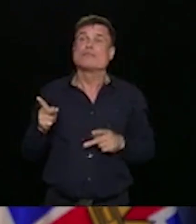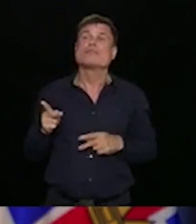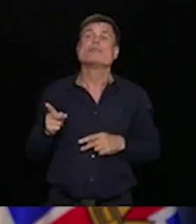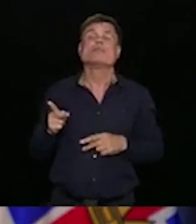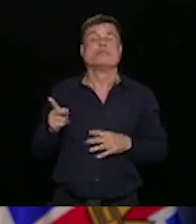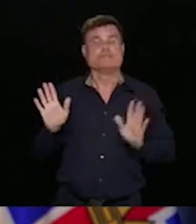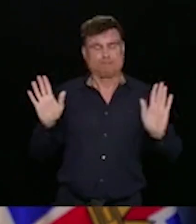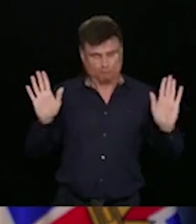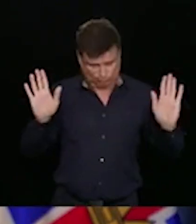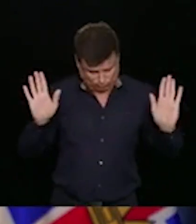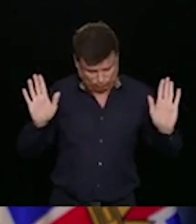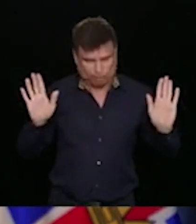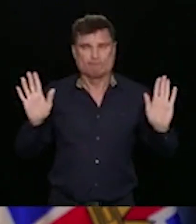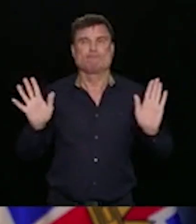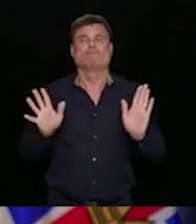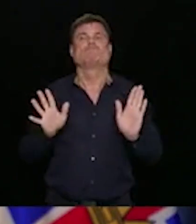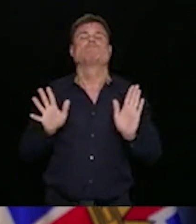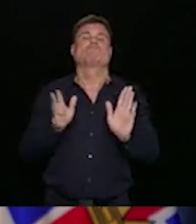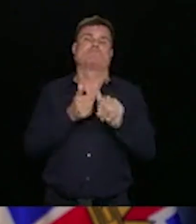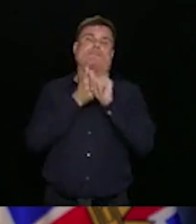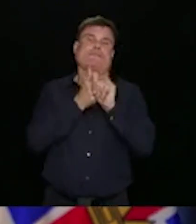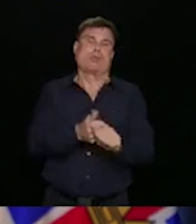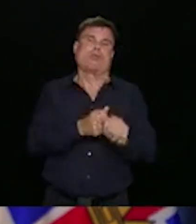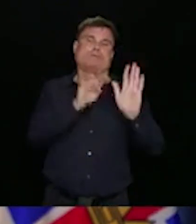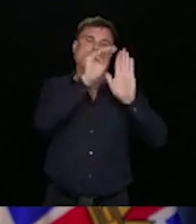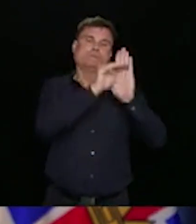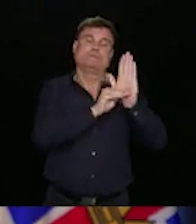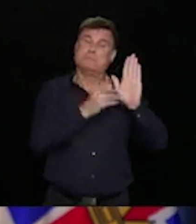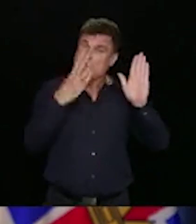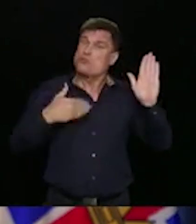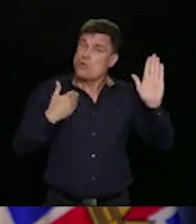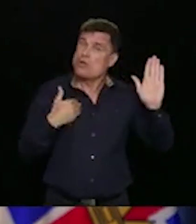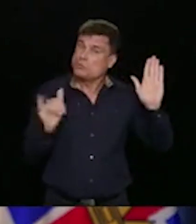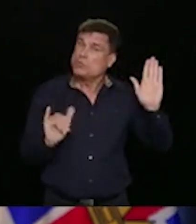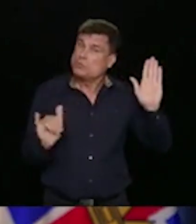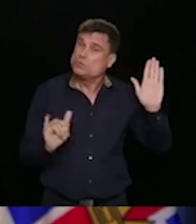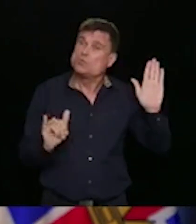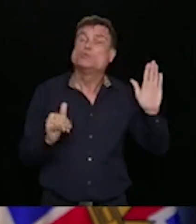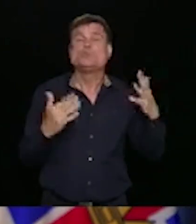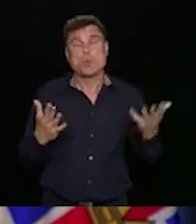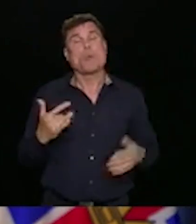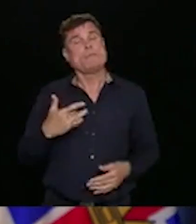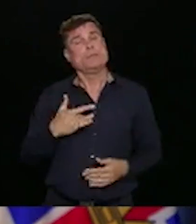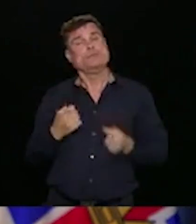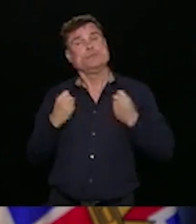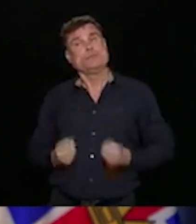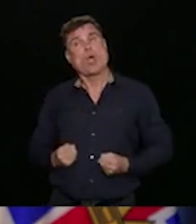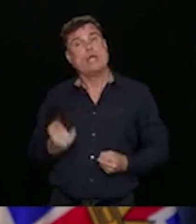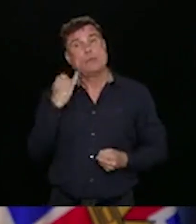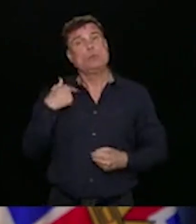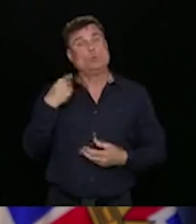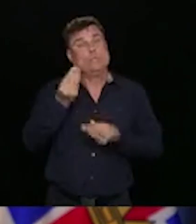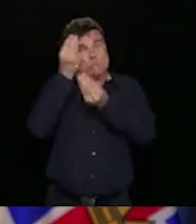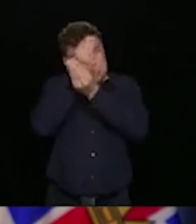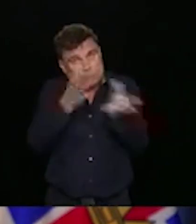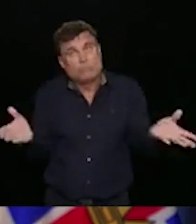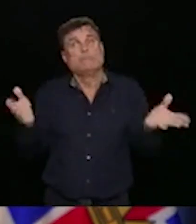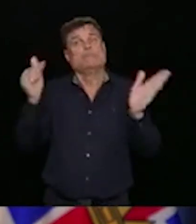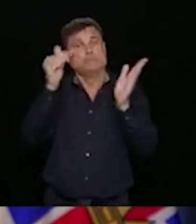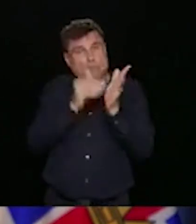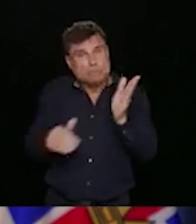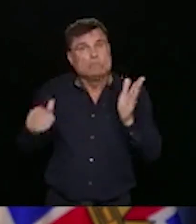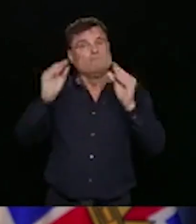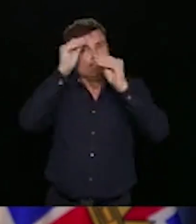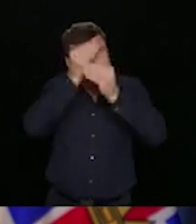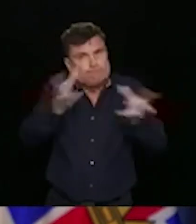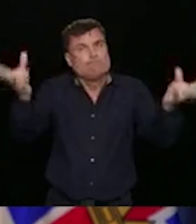it when we see things like this, and we give people the means to do that, that the vast majority of people do this. And right now we have